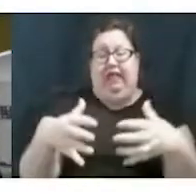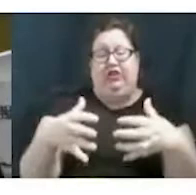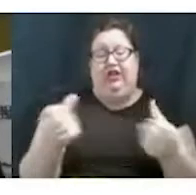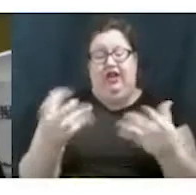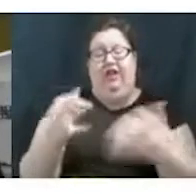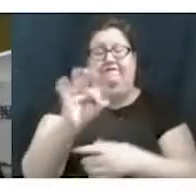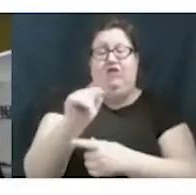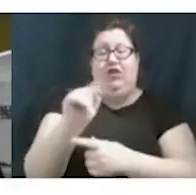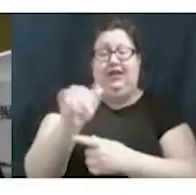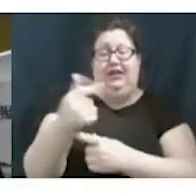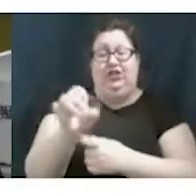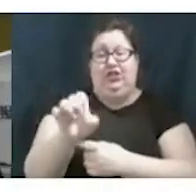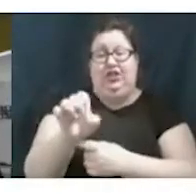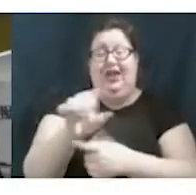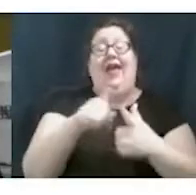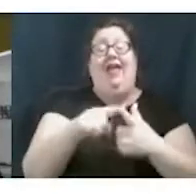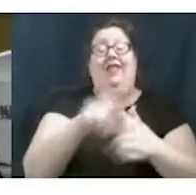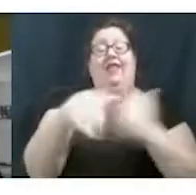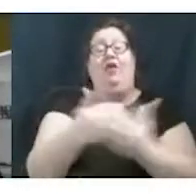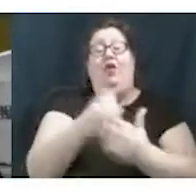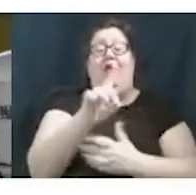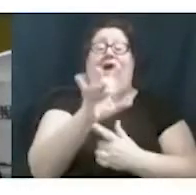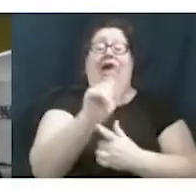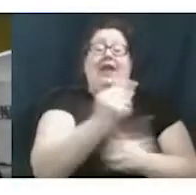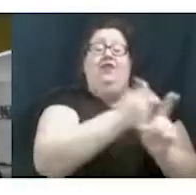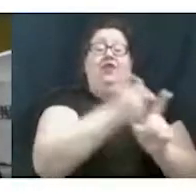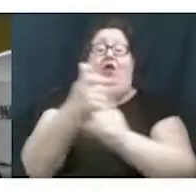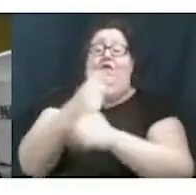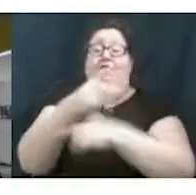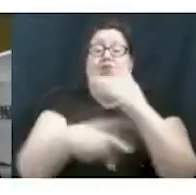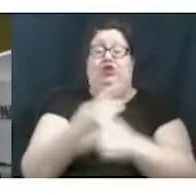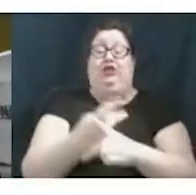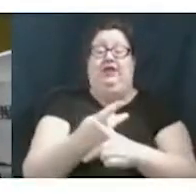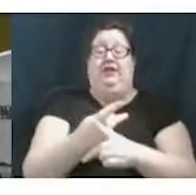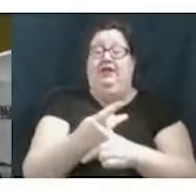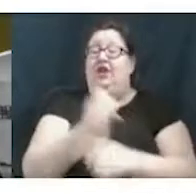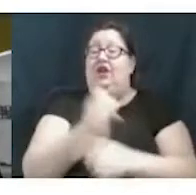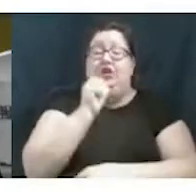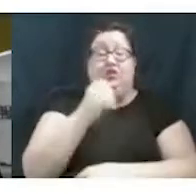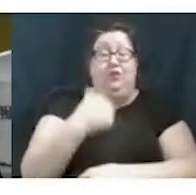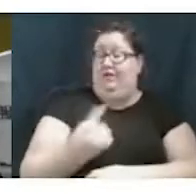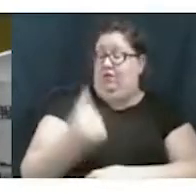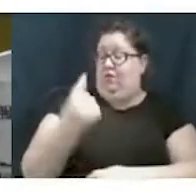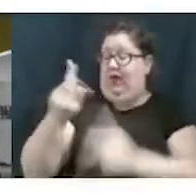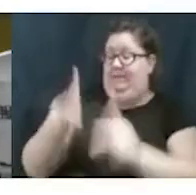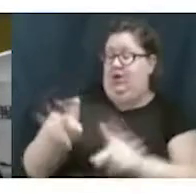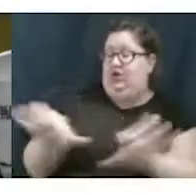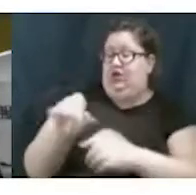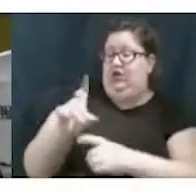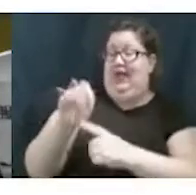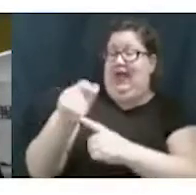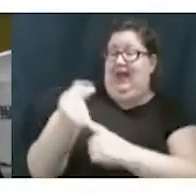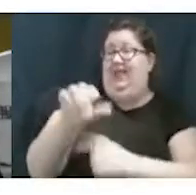then they all edit their own individual version, right? We do not have one person editing and the other 4 people